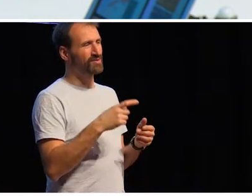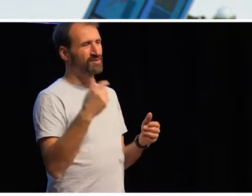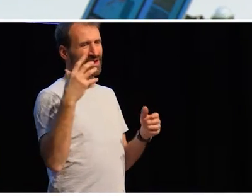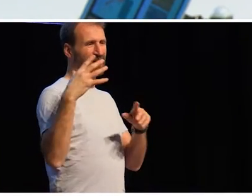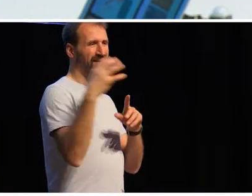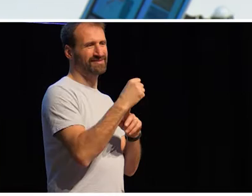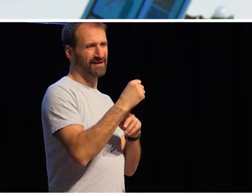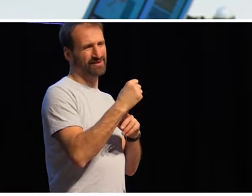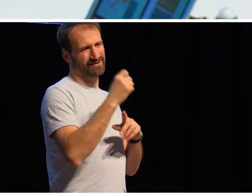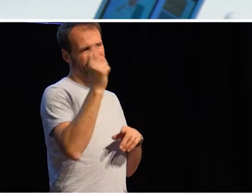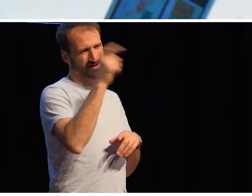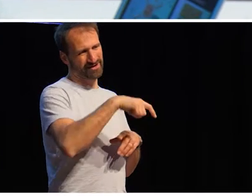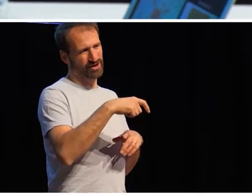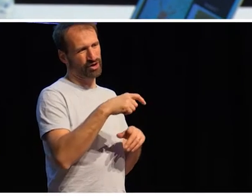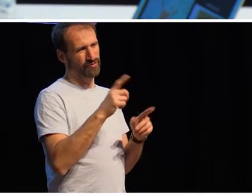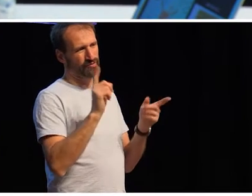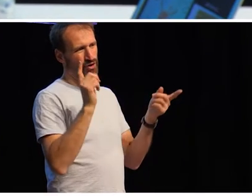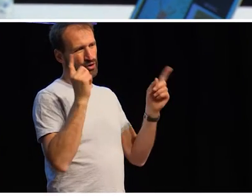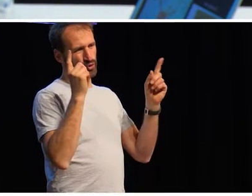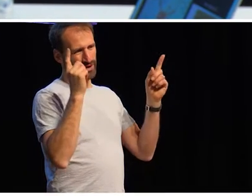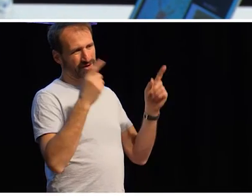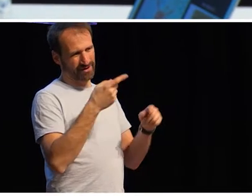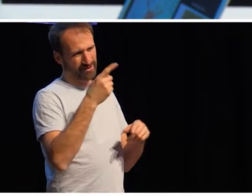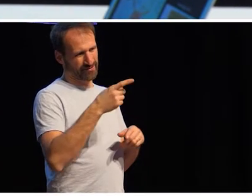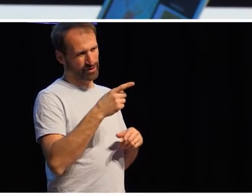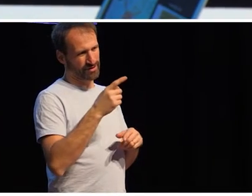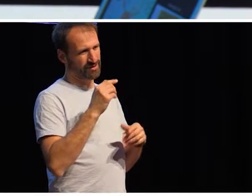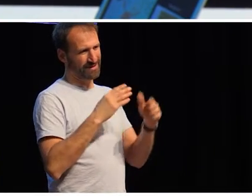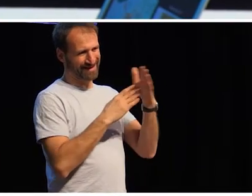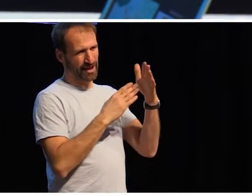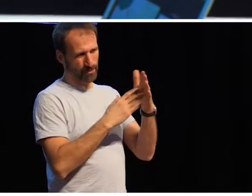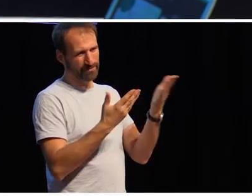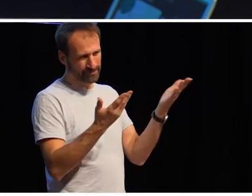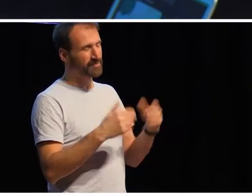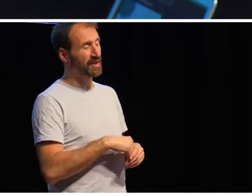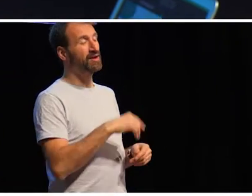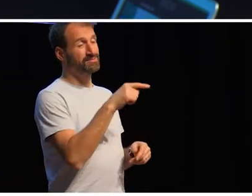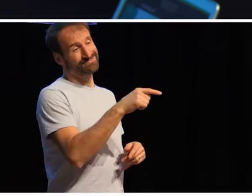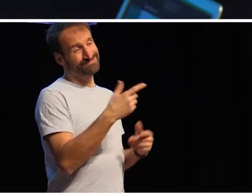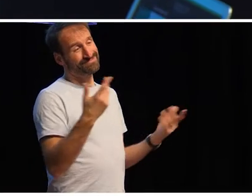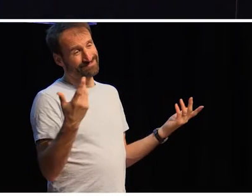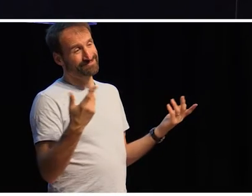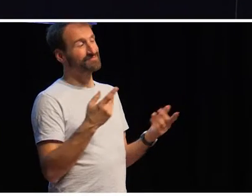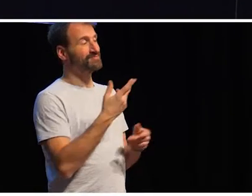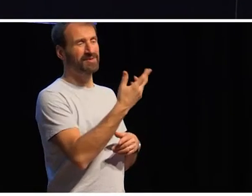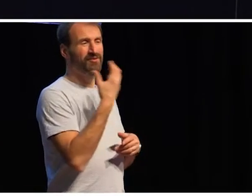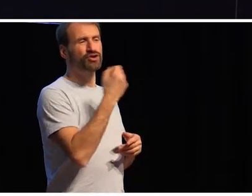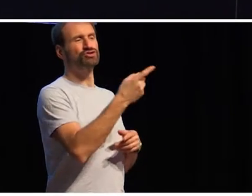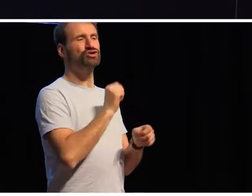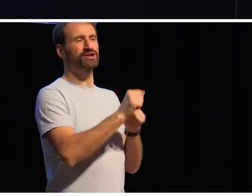attack on the routers. So you want to support both local connections and also remote connections.